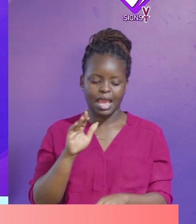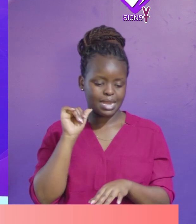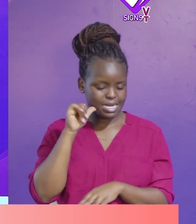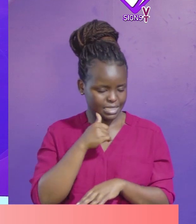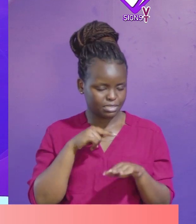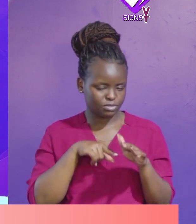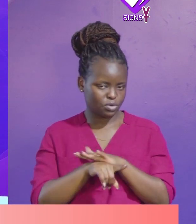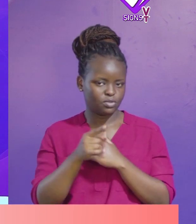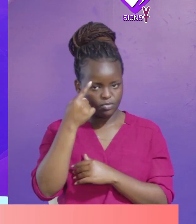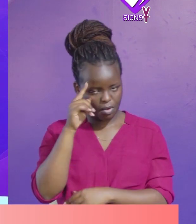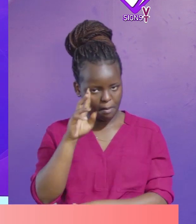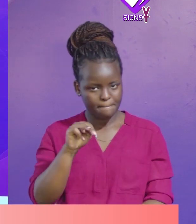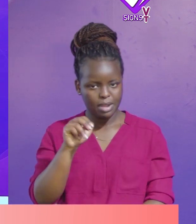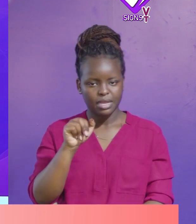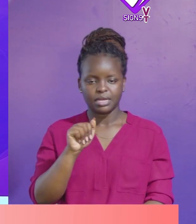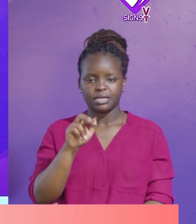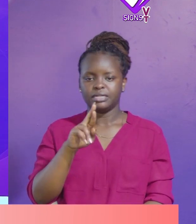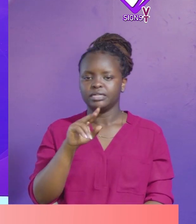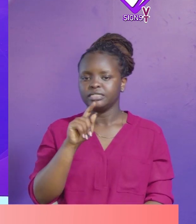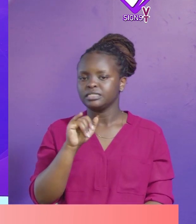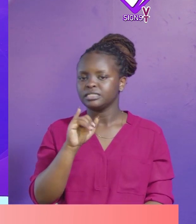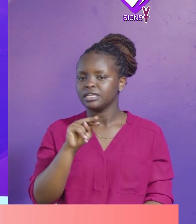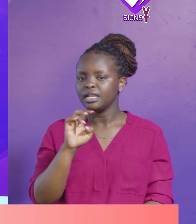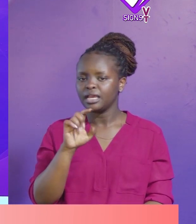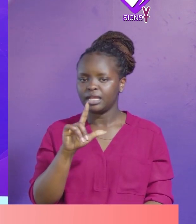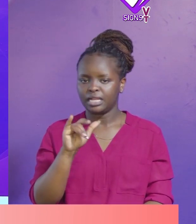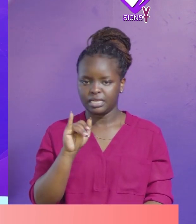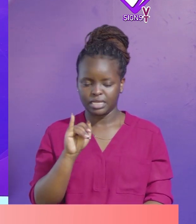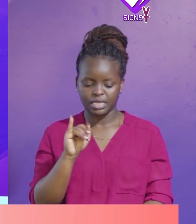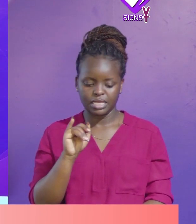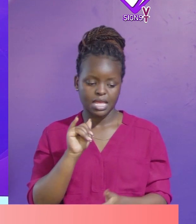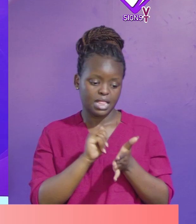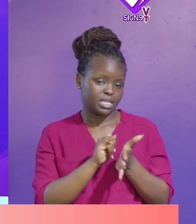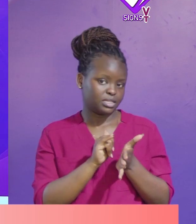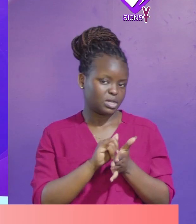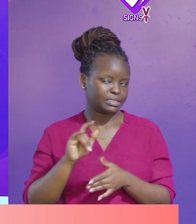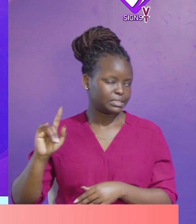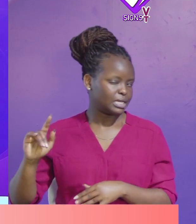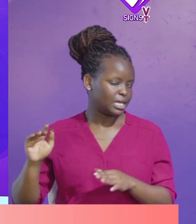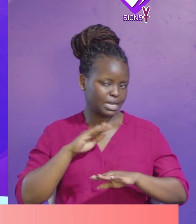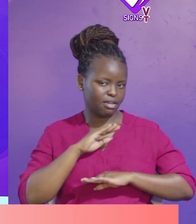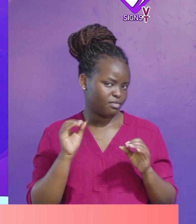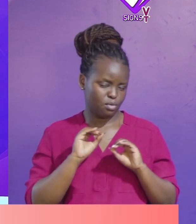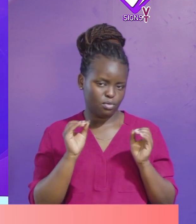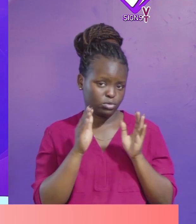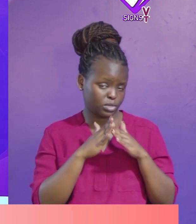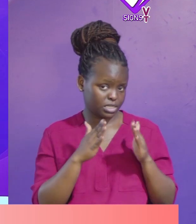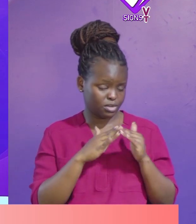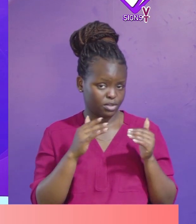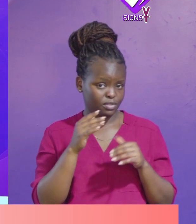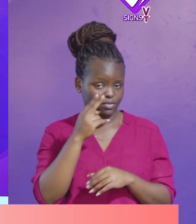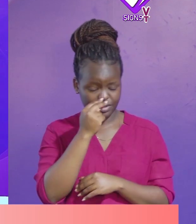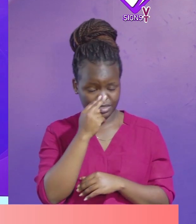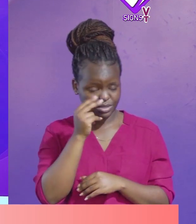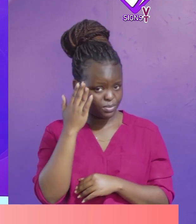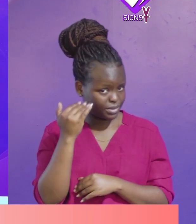Gabriel Martinelli. And that 1-1, it was not a satisfaction to Arsenal fans, knowing that